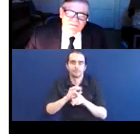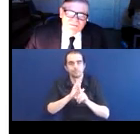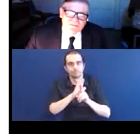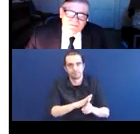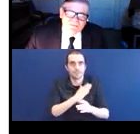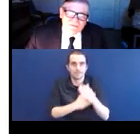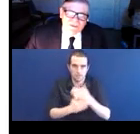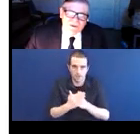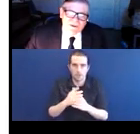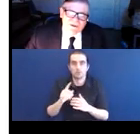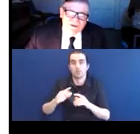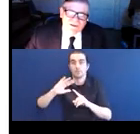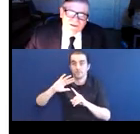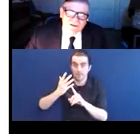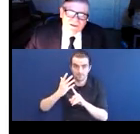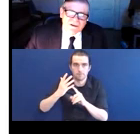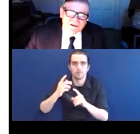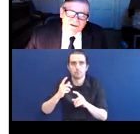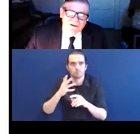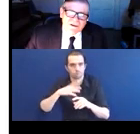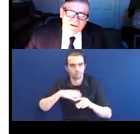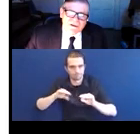bear with me one moment.